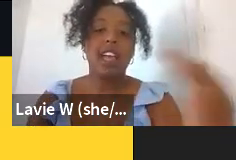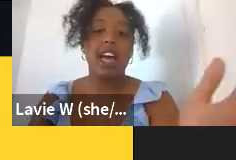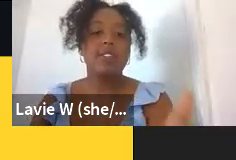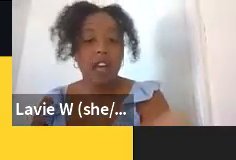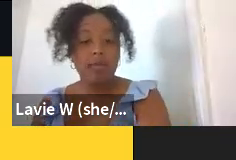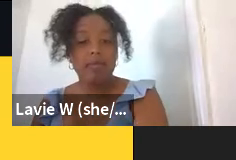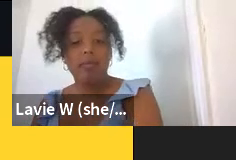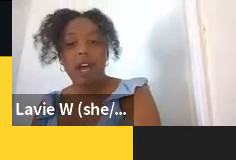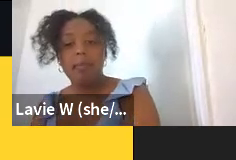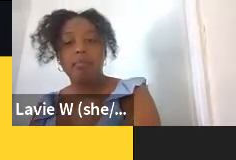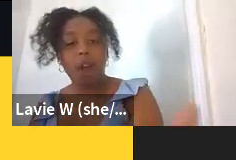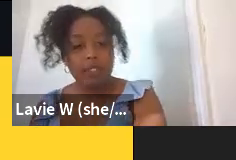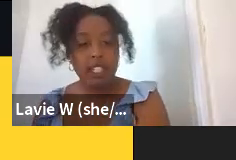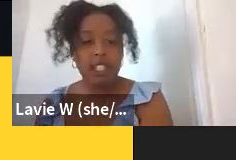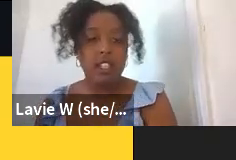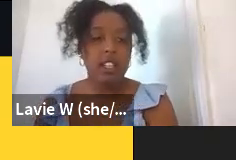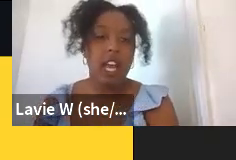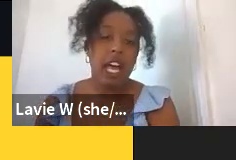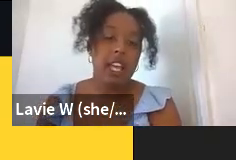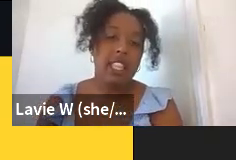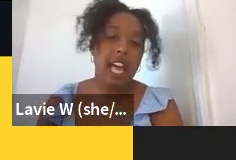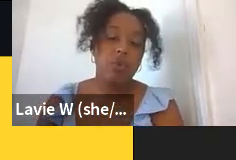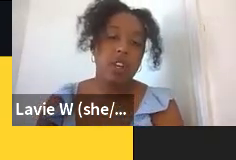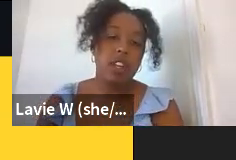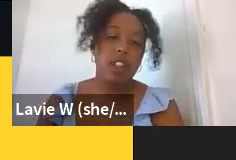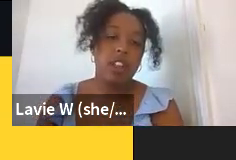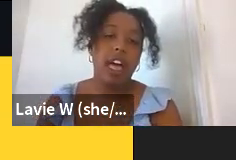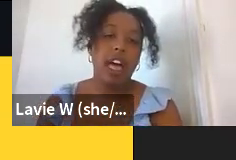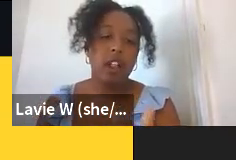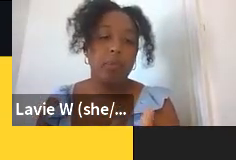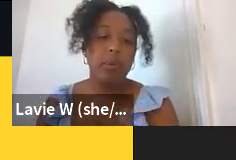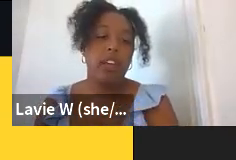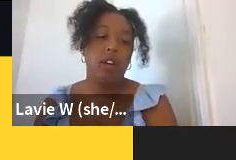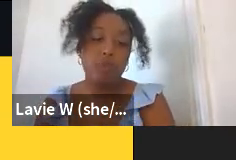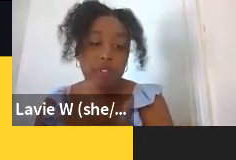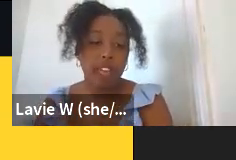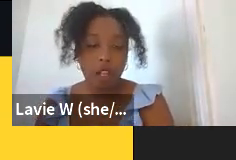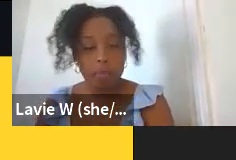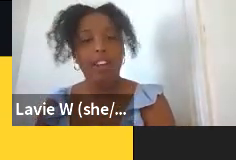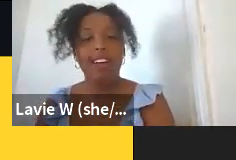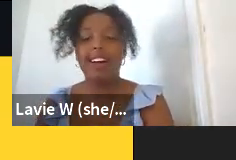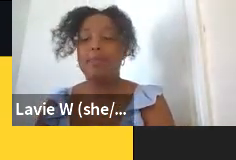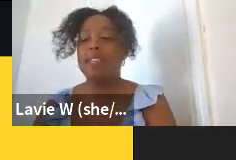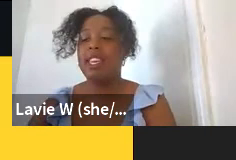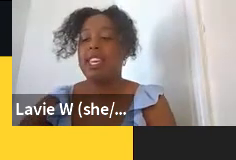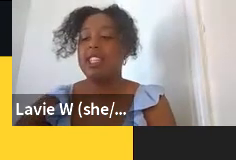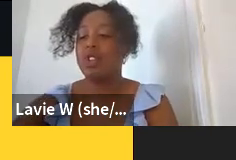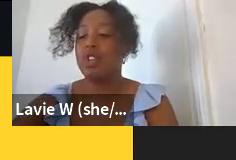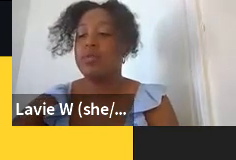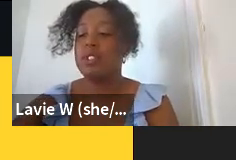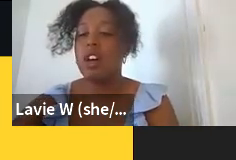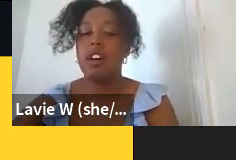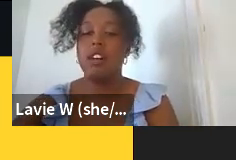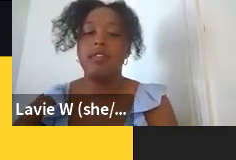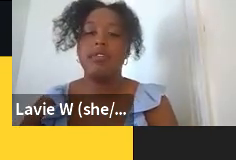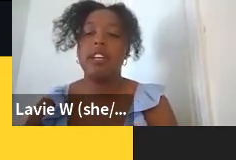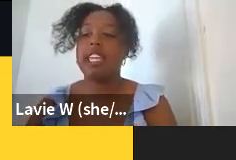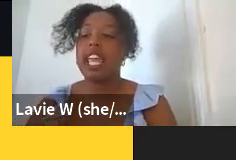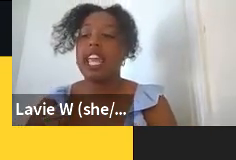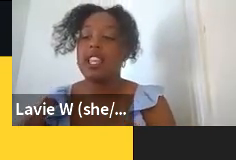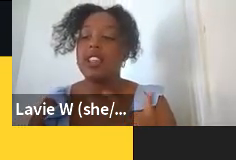And I have some prompts here that will hopefully help in terms